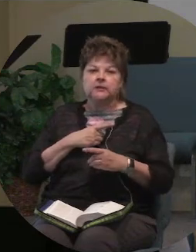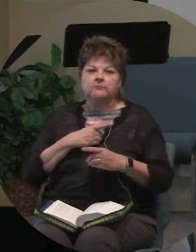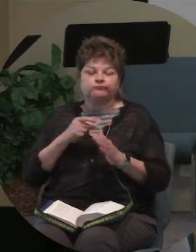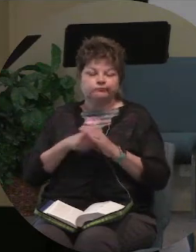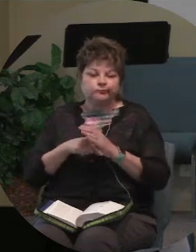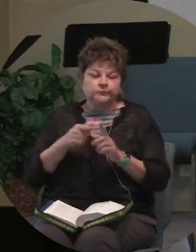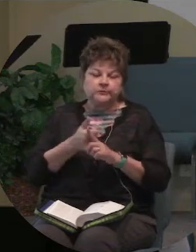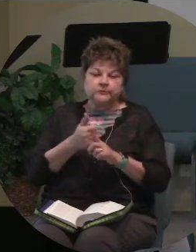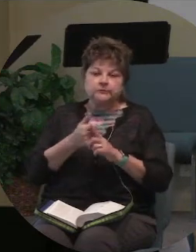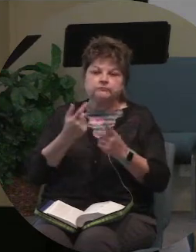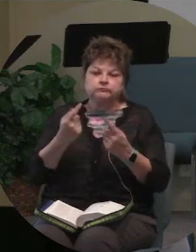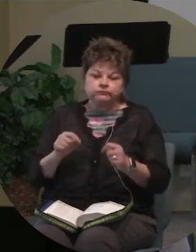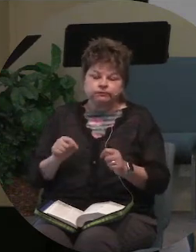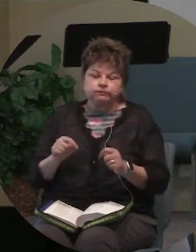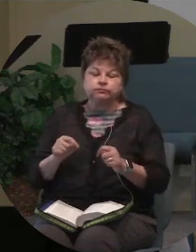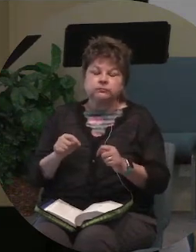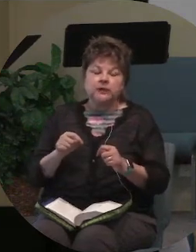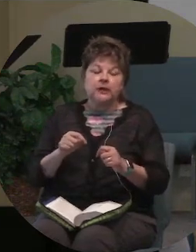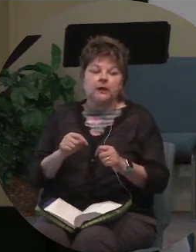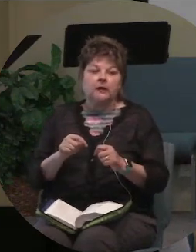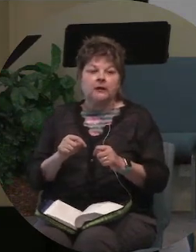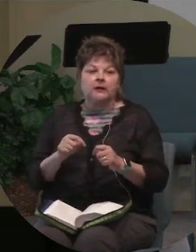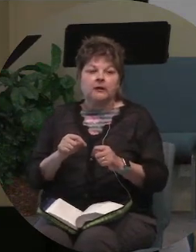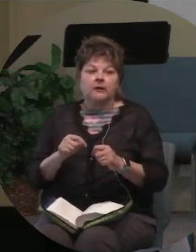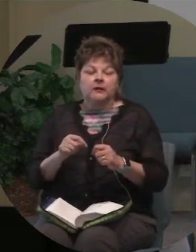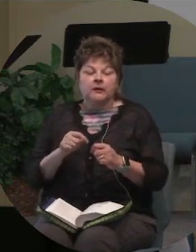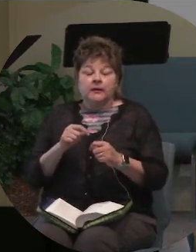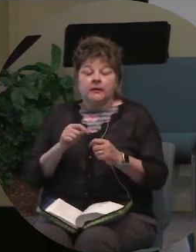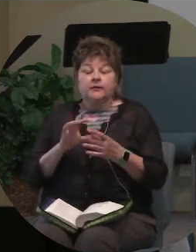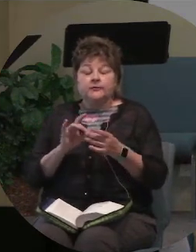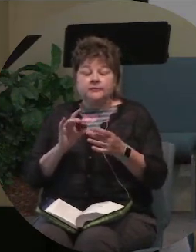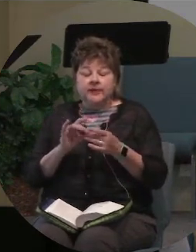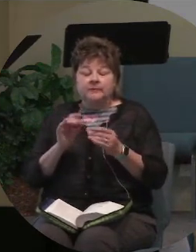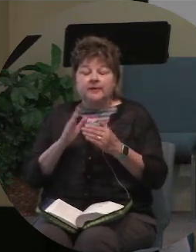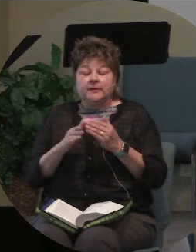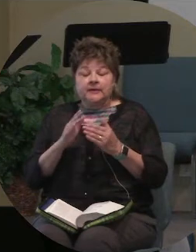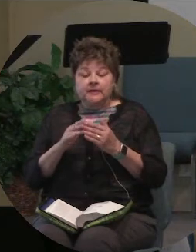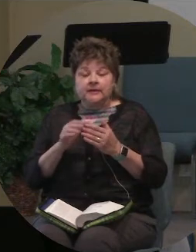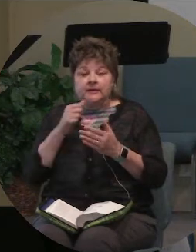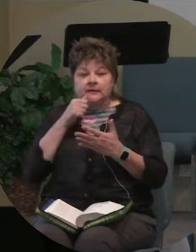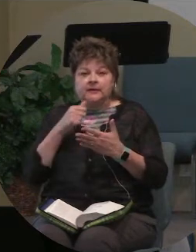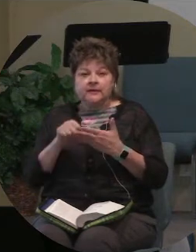attempts, and her statement at the end of that letter was, maybe we should